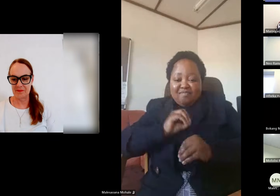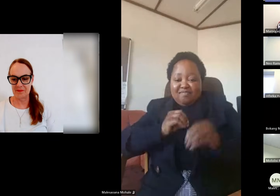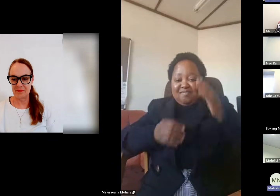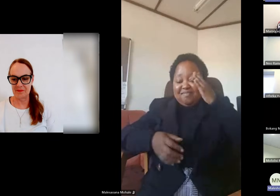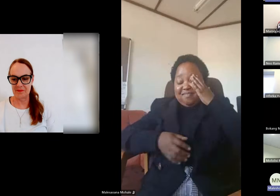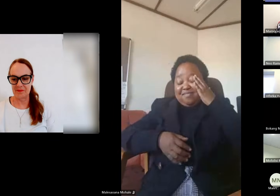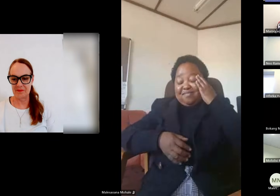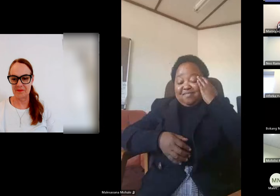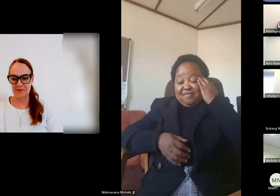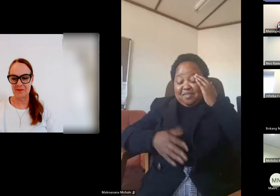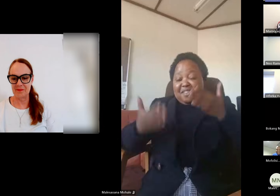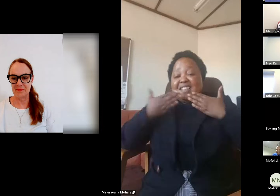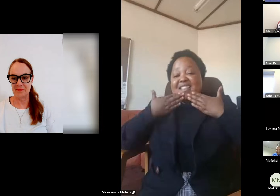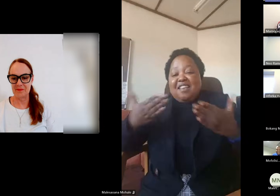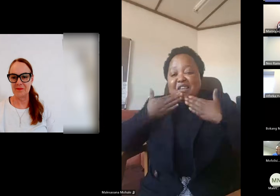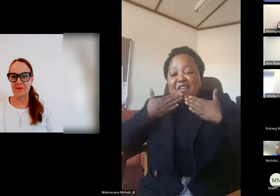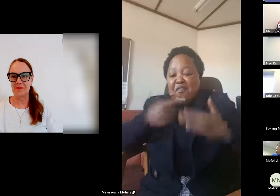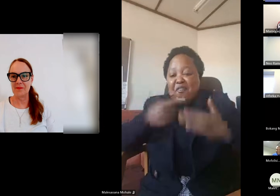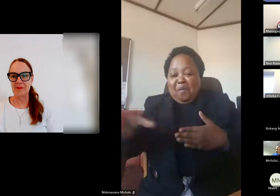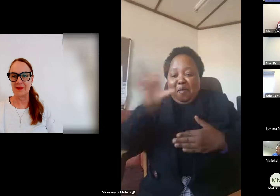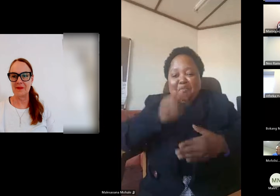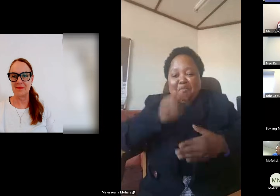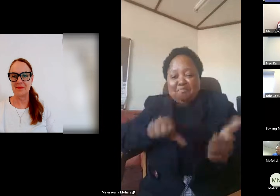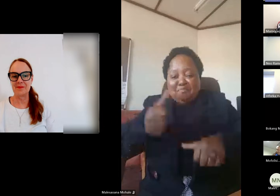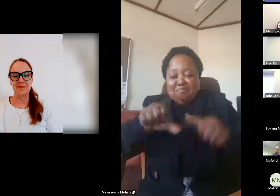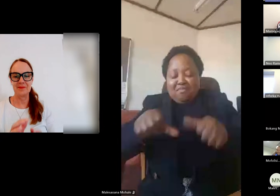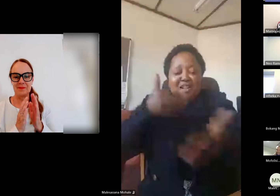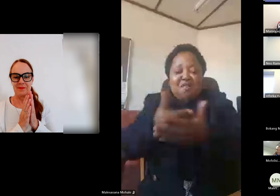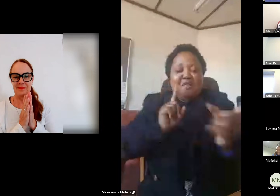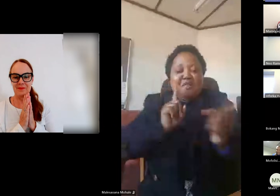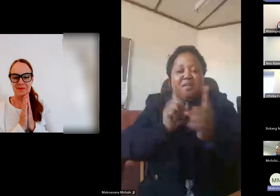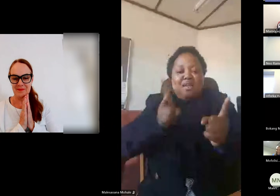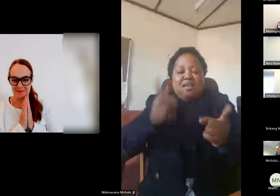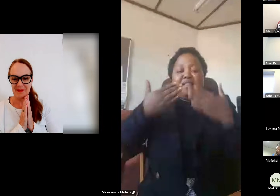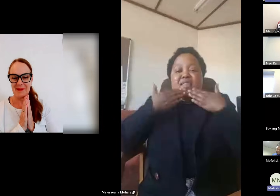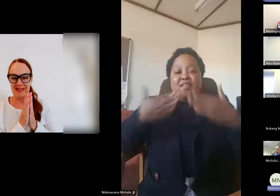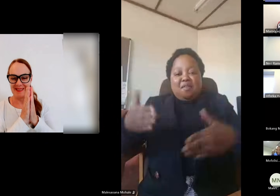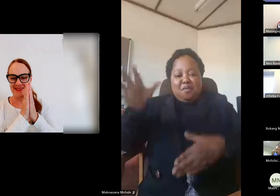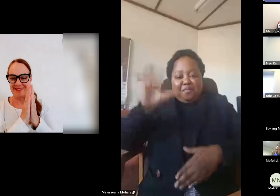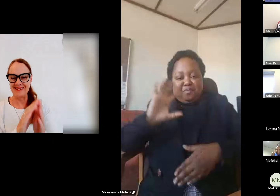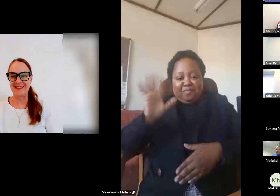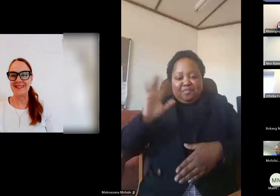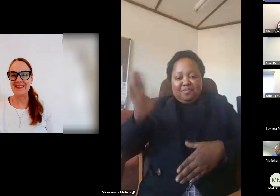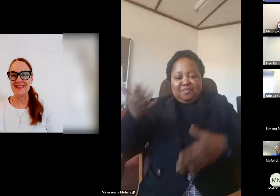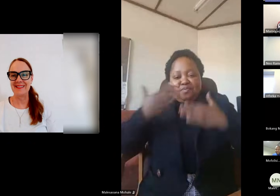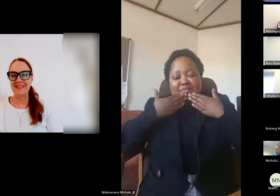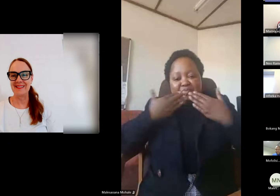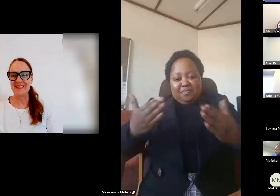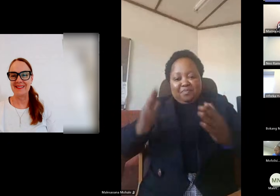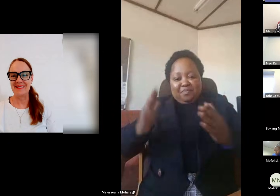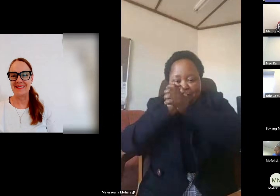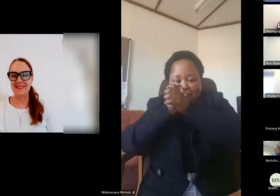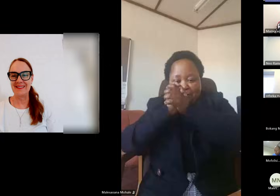thank you for your participation. Till we meet again, colleagues. Thank you very much. Bye.